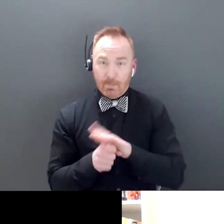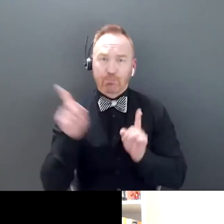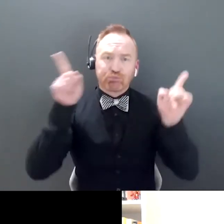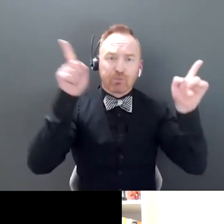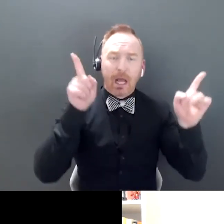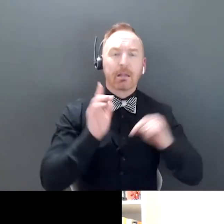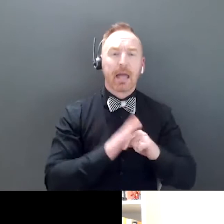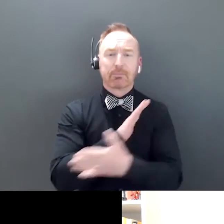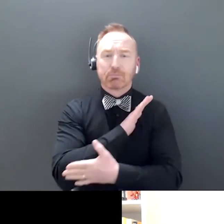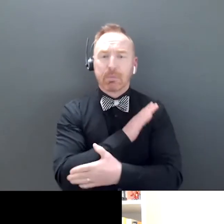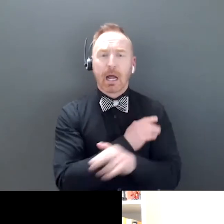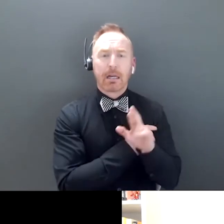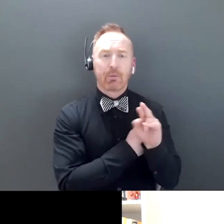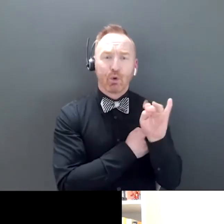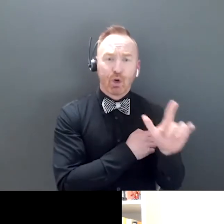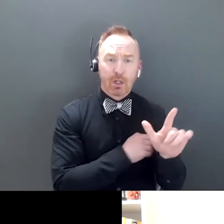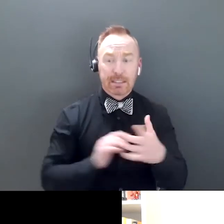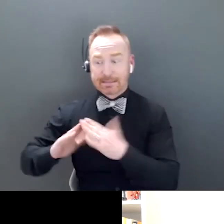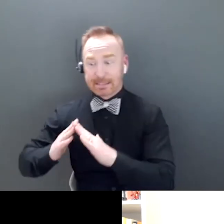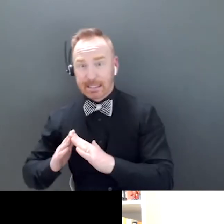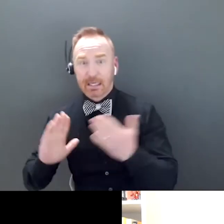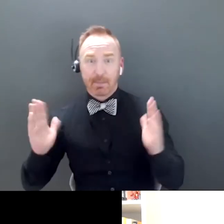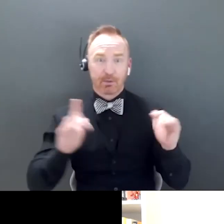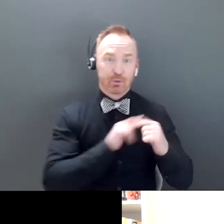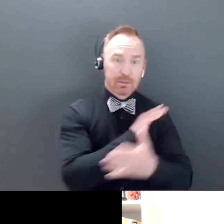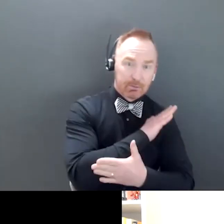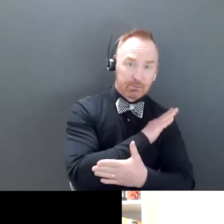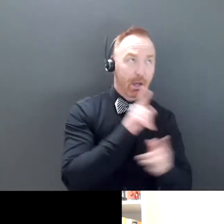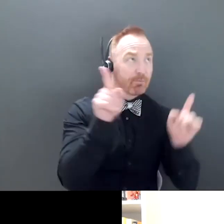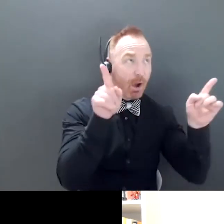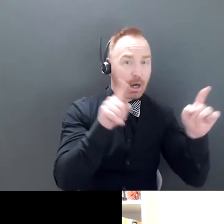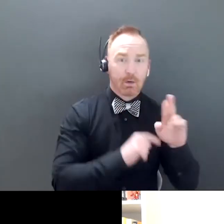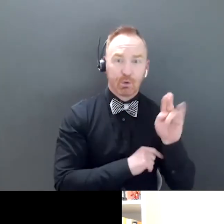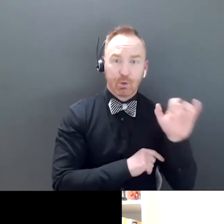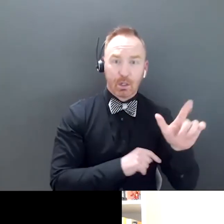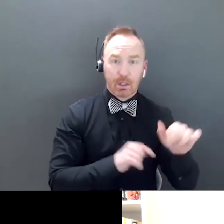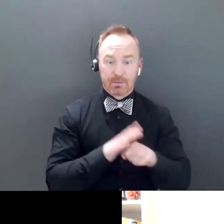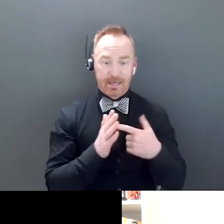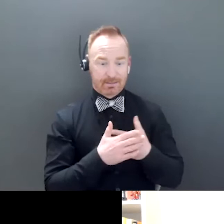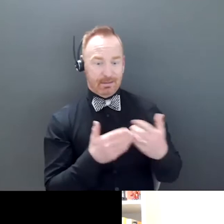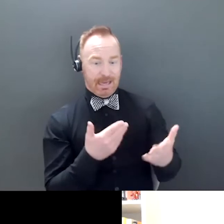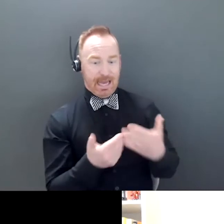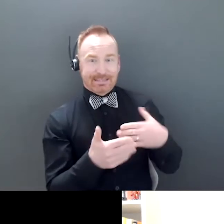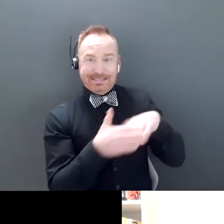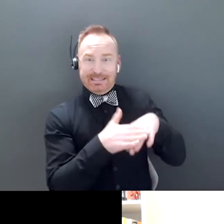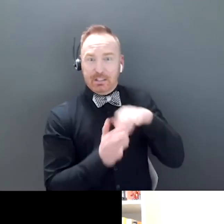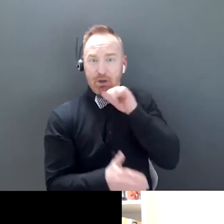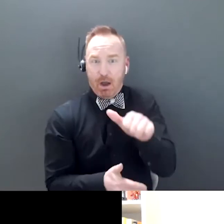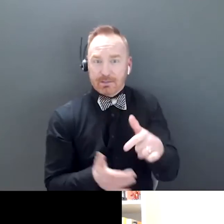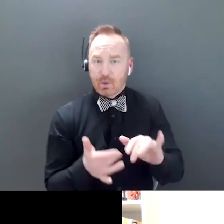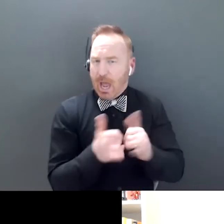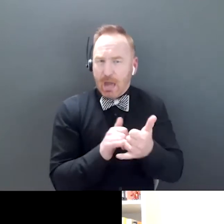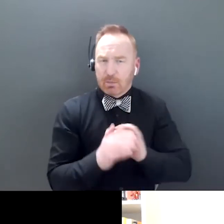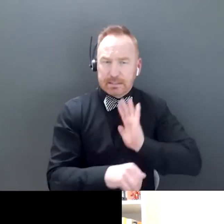versus rural, like how do we enable learning that might be not as easy to access. So how do we enable all of that? And then I